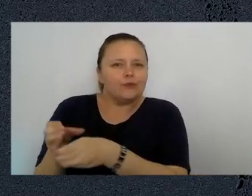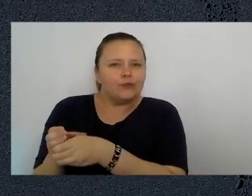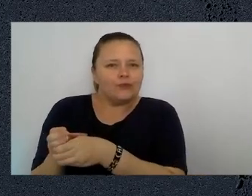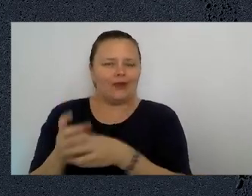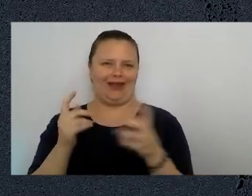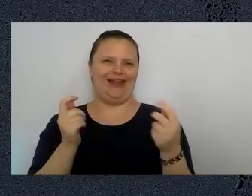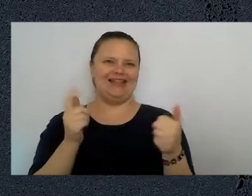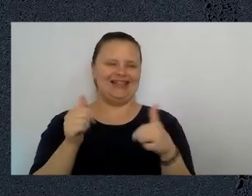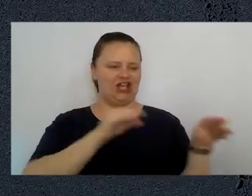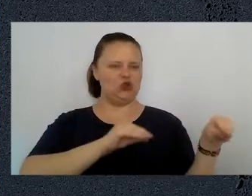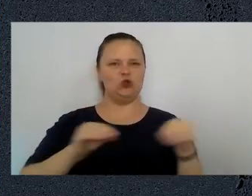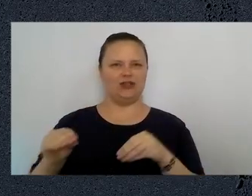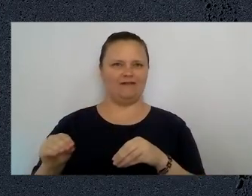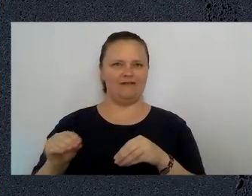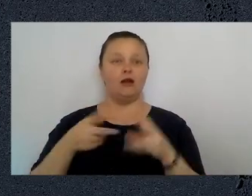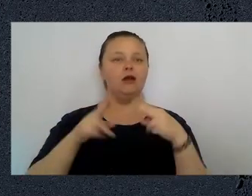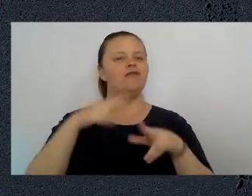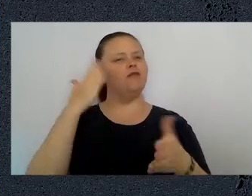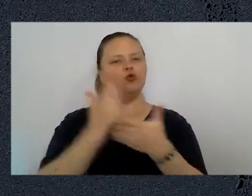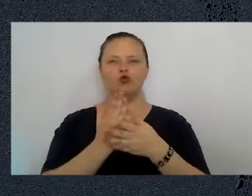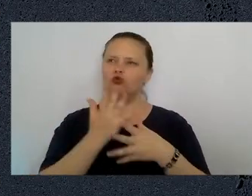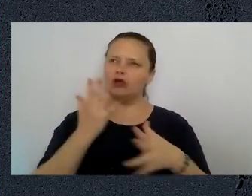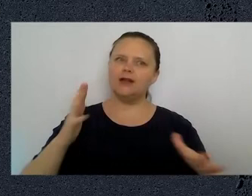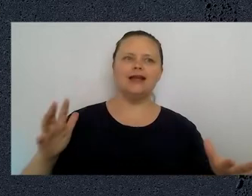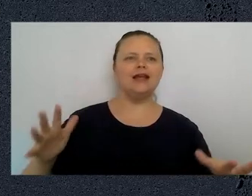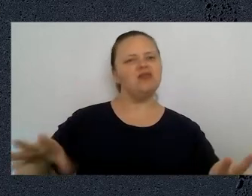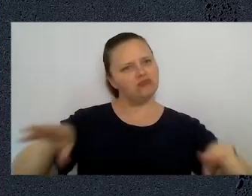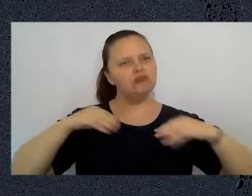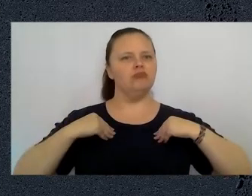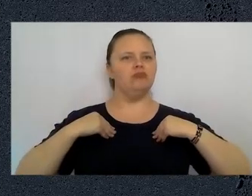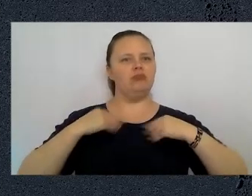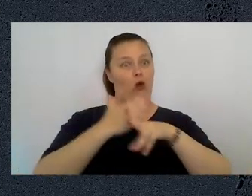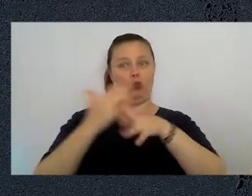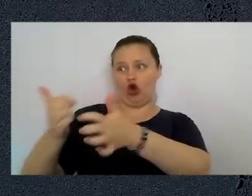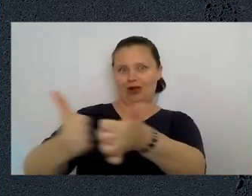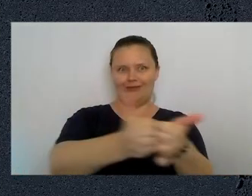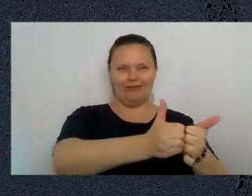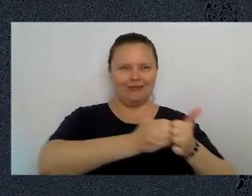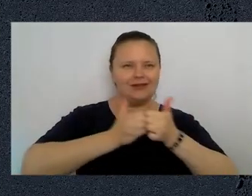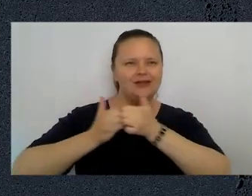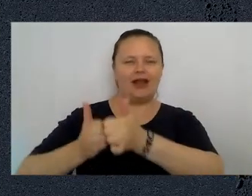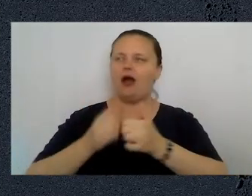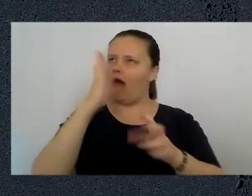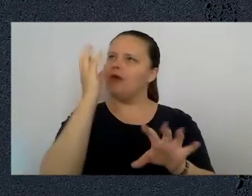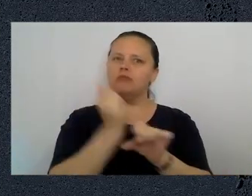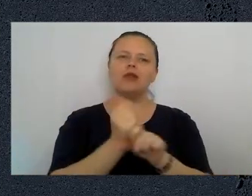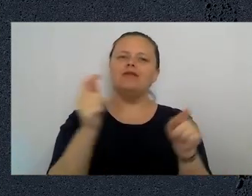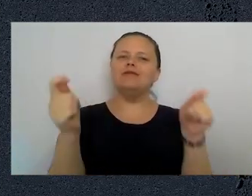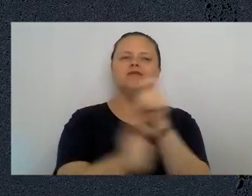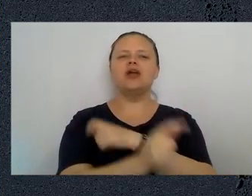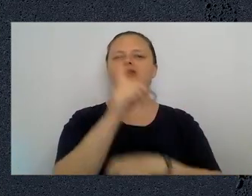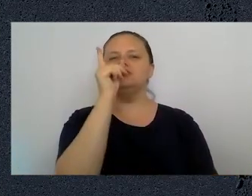we really embrace it and work together to do that, I really believe that change is coming. There